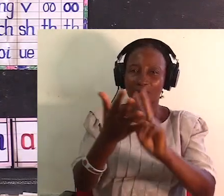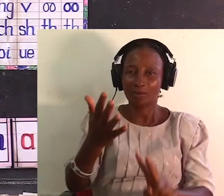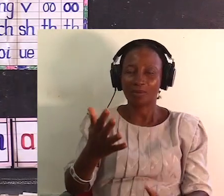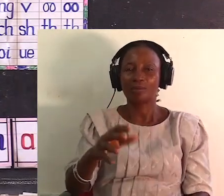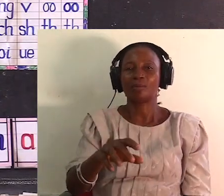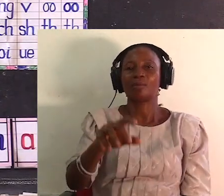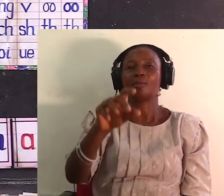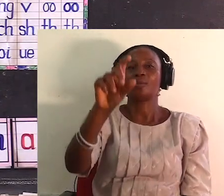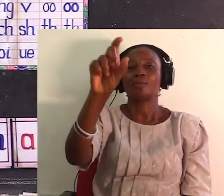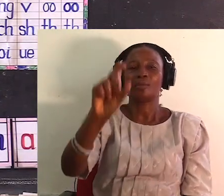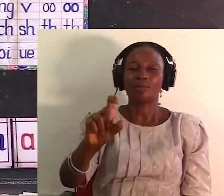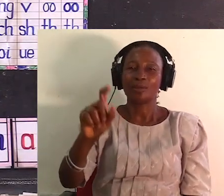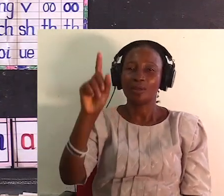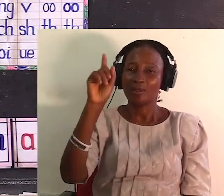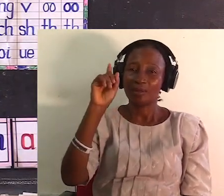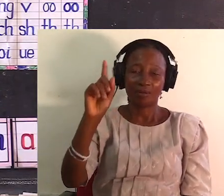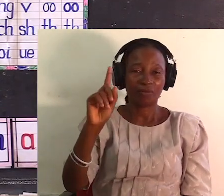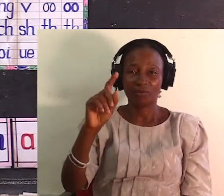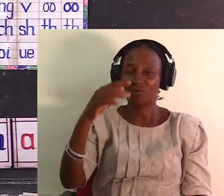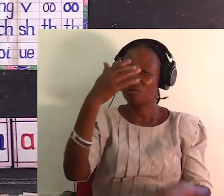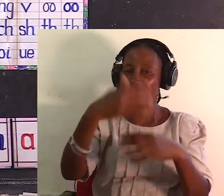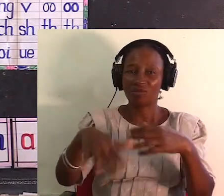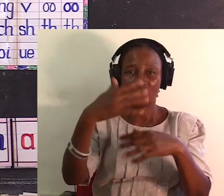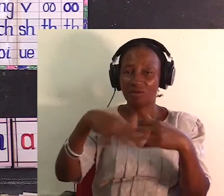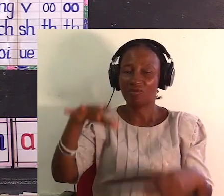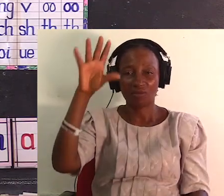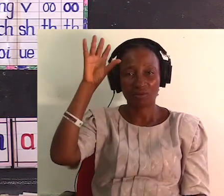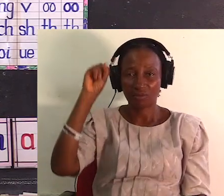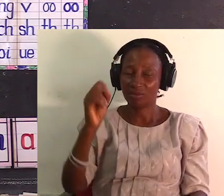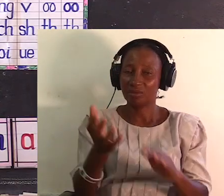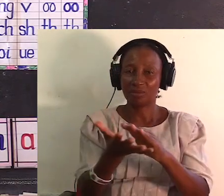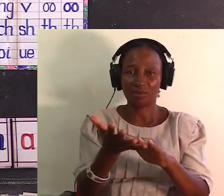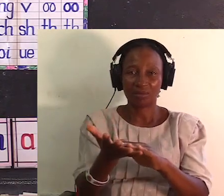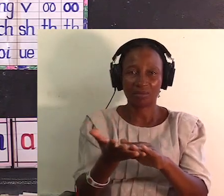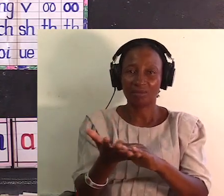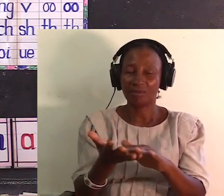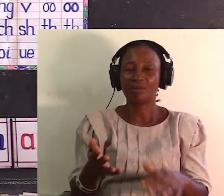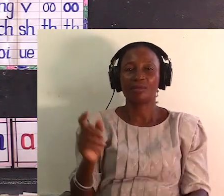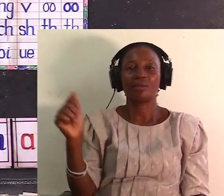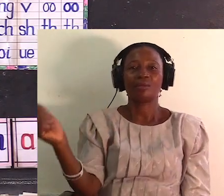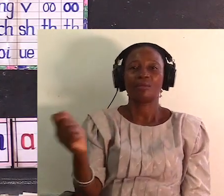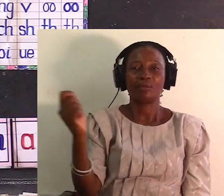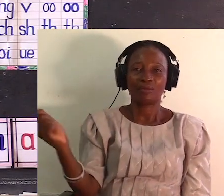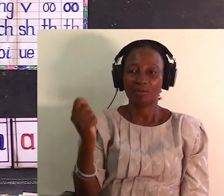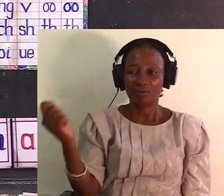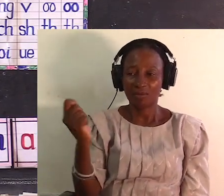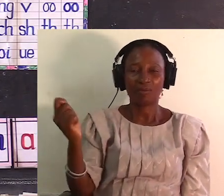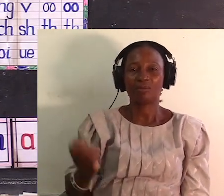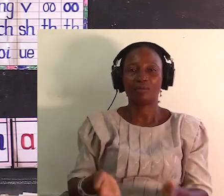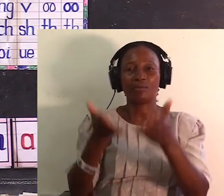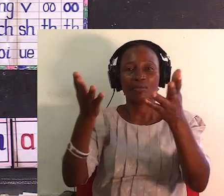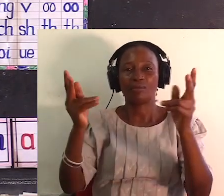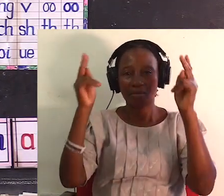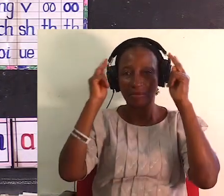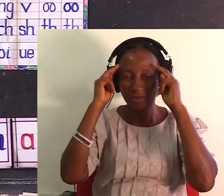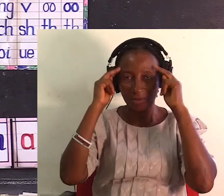that word, even though you don't know the meaning, because you are given a skill that can break the word